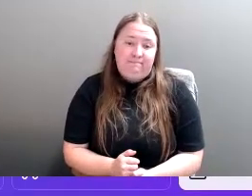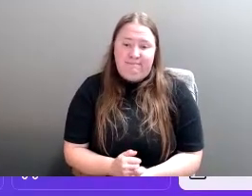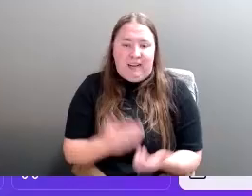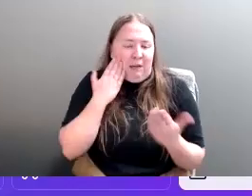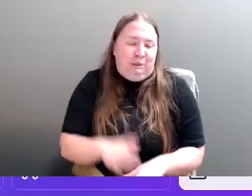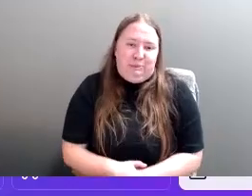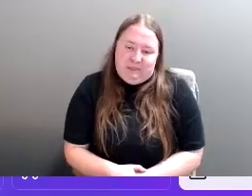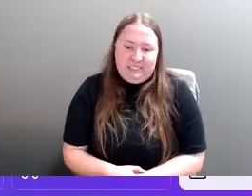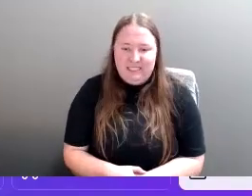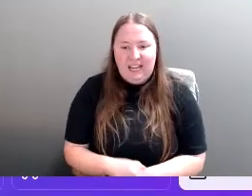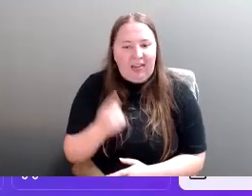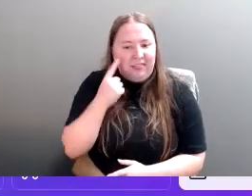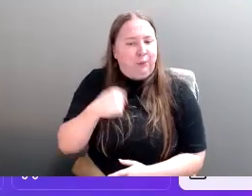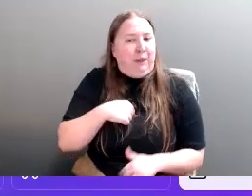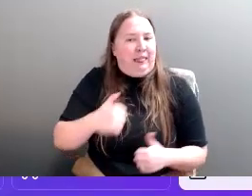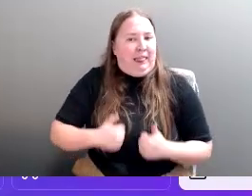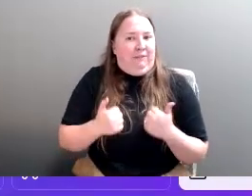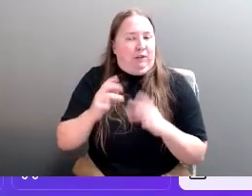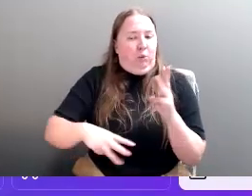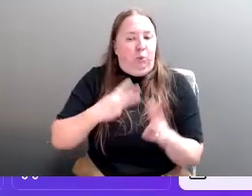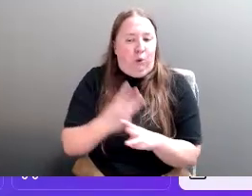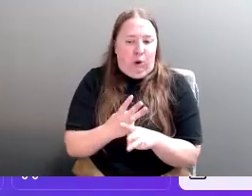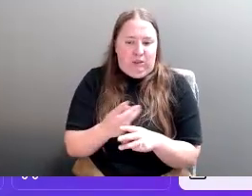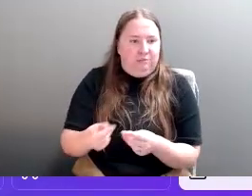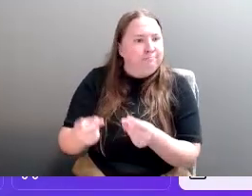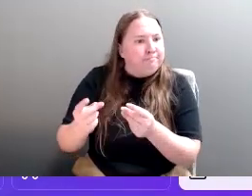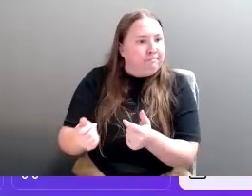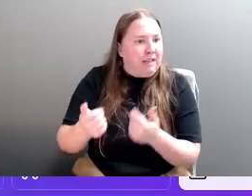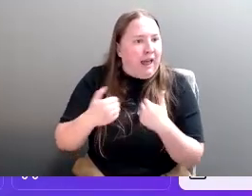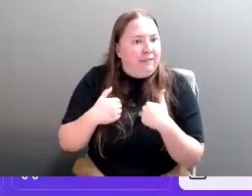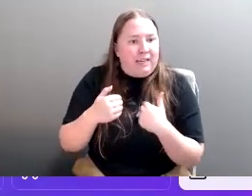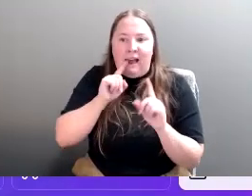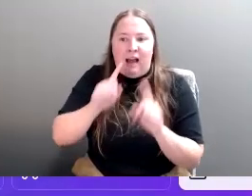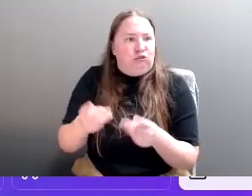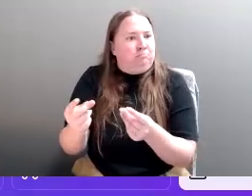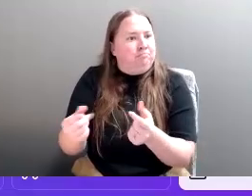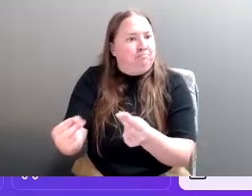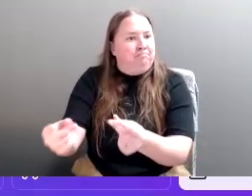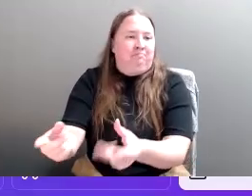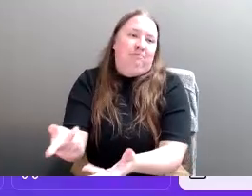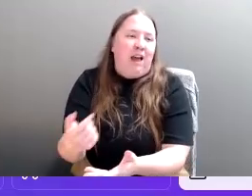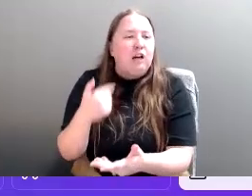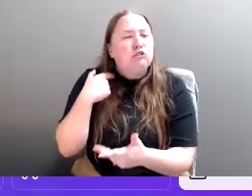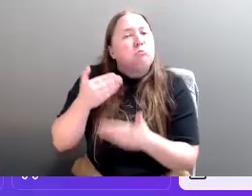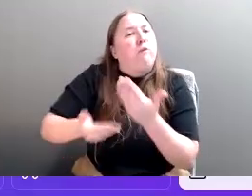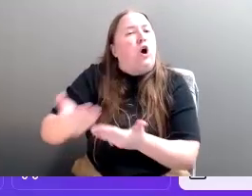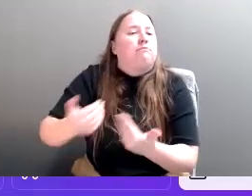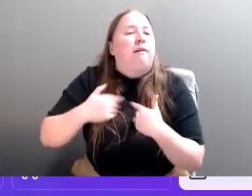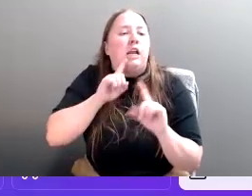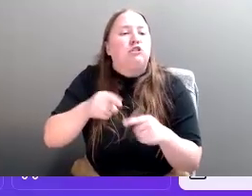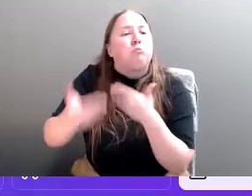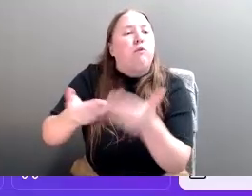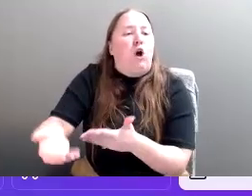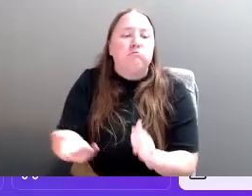I don't know. It's just, and I think we live in a world too where the immediacy of having an answer and, it's like, I'll just move on. I got an answer and move